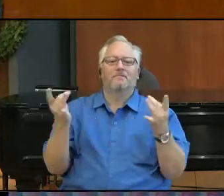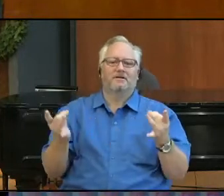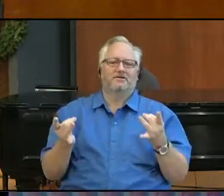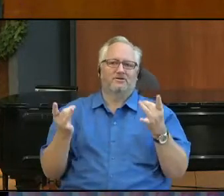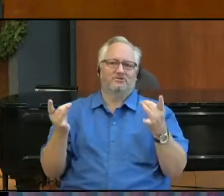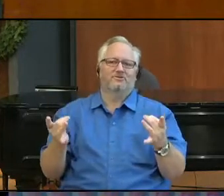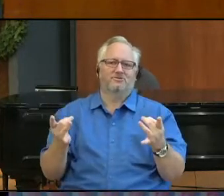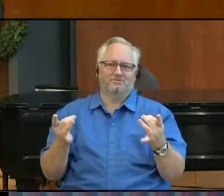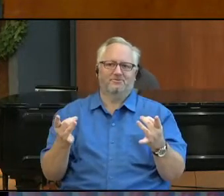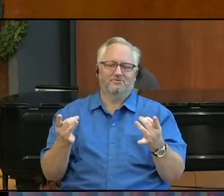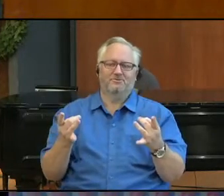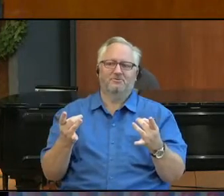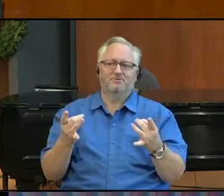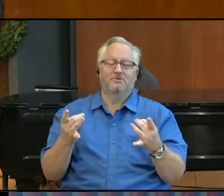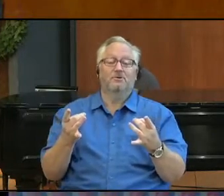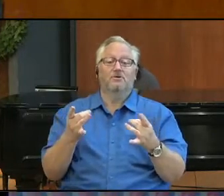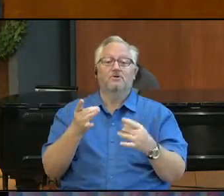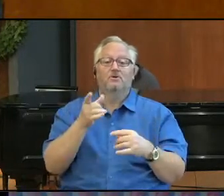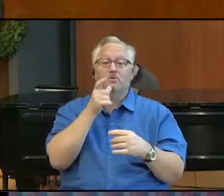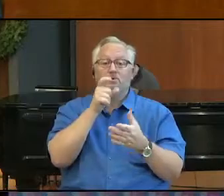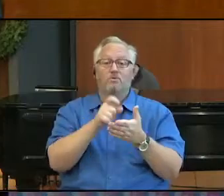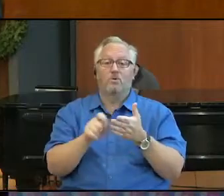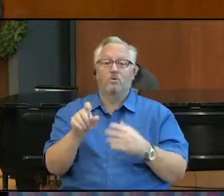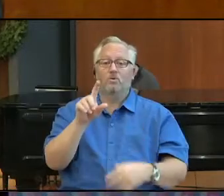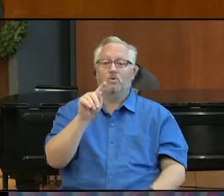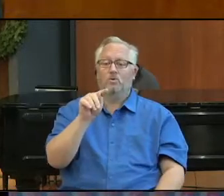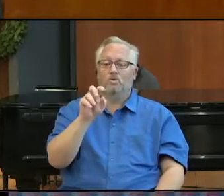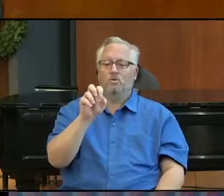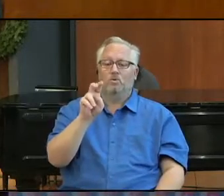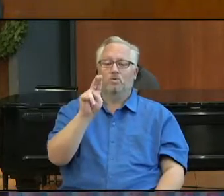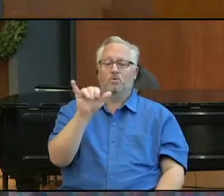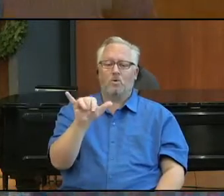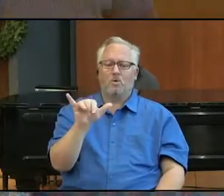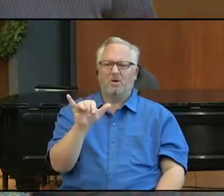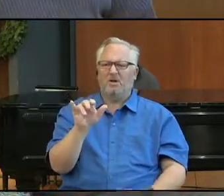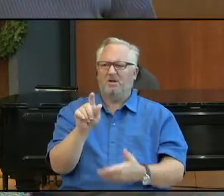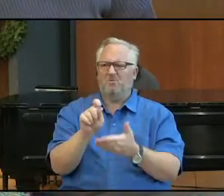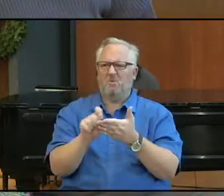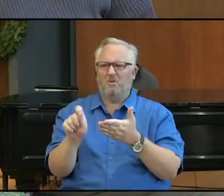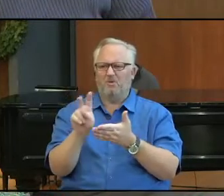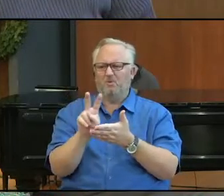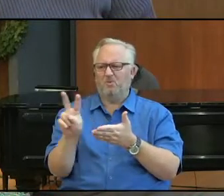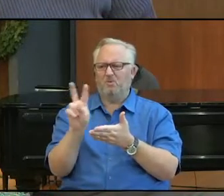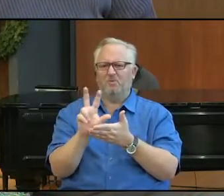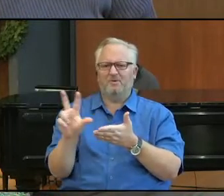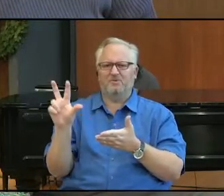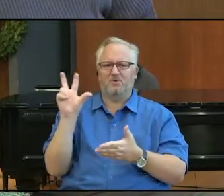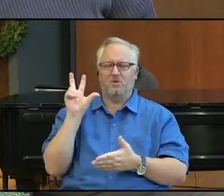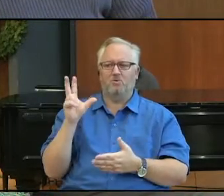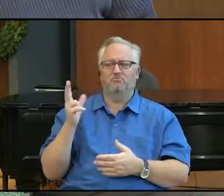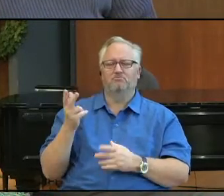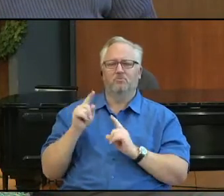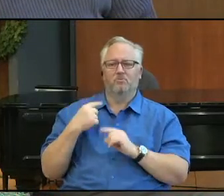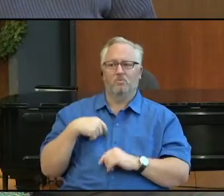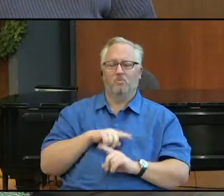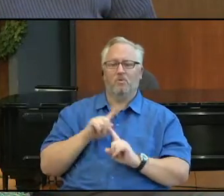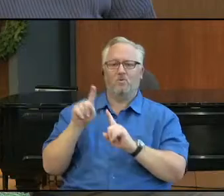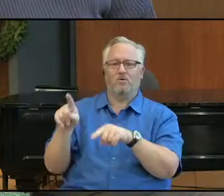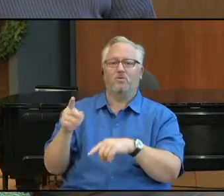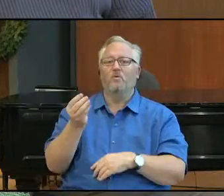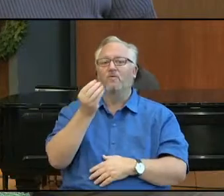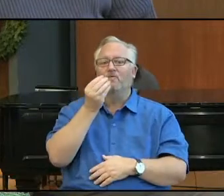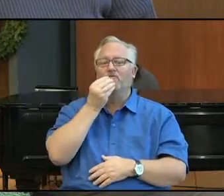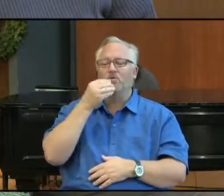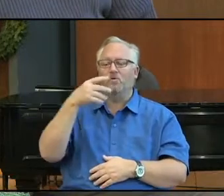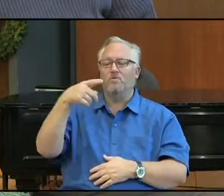meditation. This was prepared by Tony a few weeks ago. Tony and I went down to the food pantry and